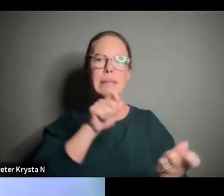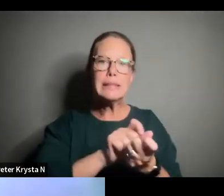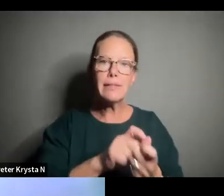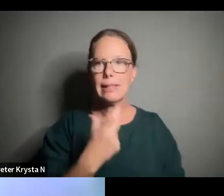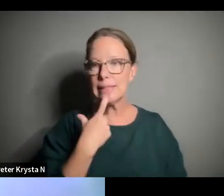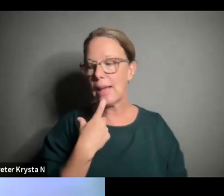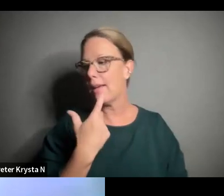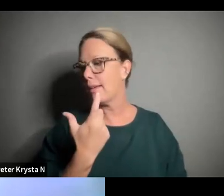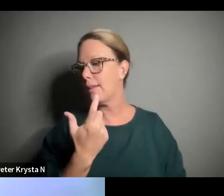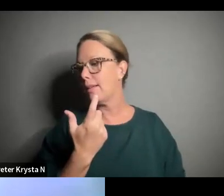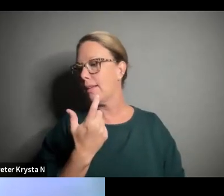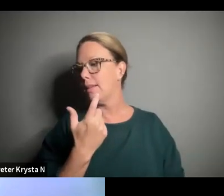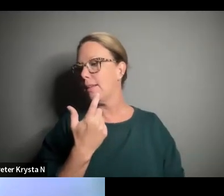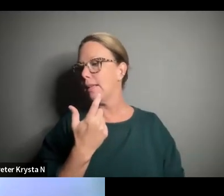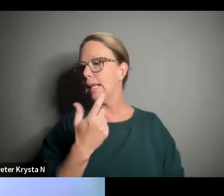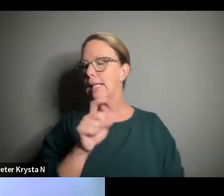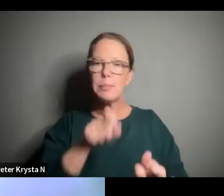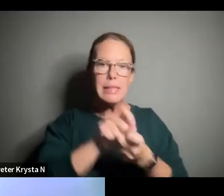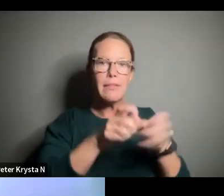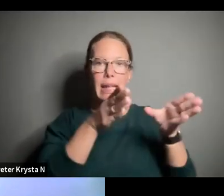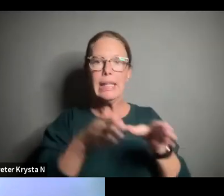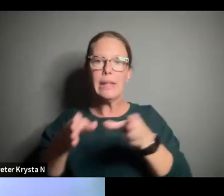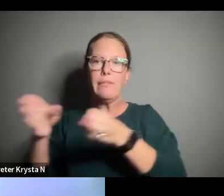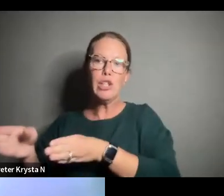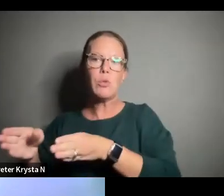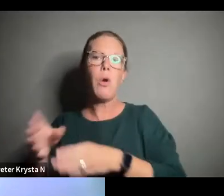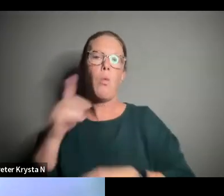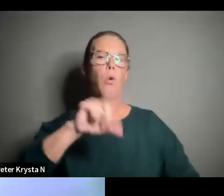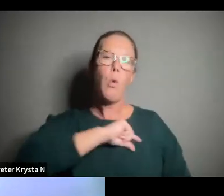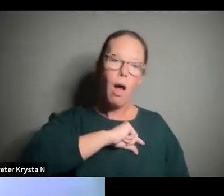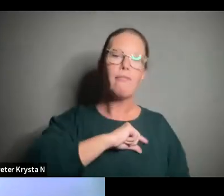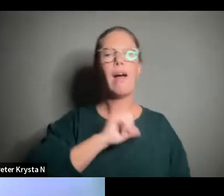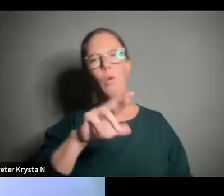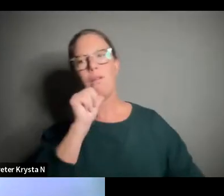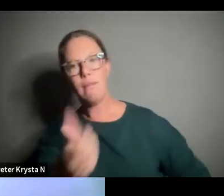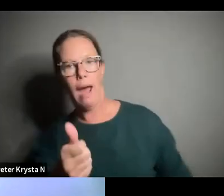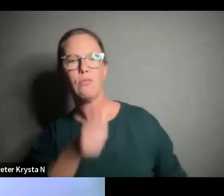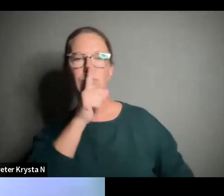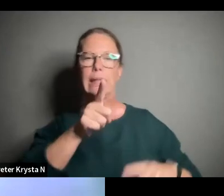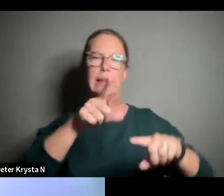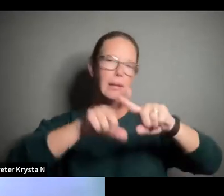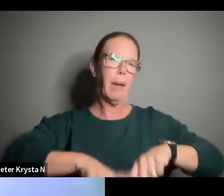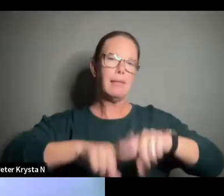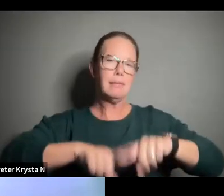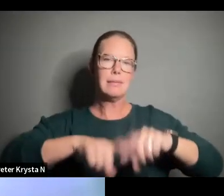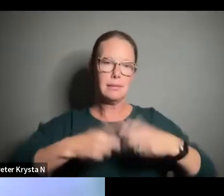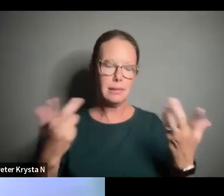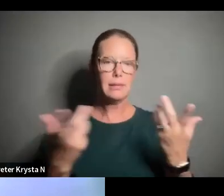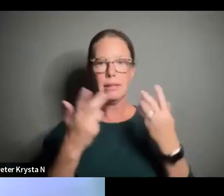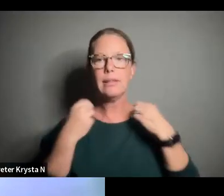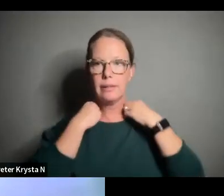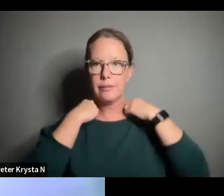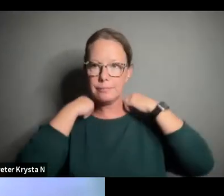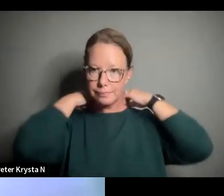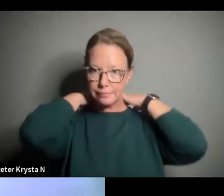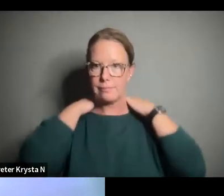a particular individual would qualify this or not, because you said you have to look and see if